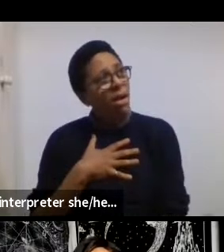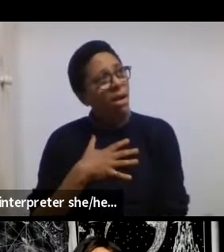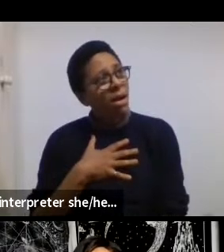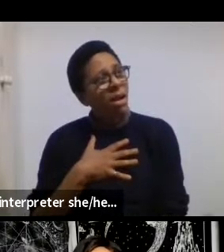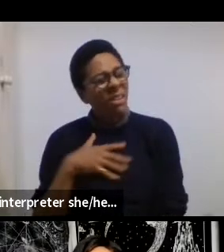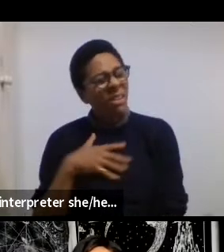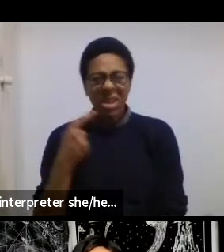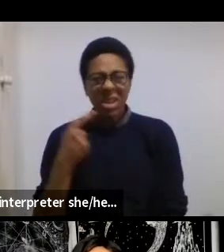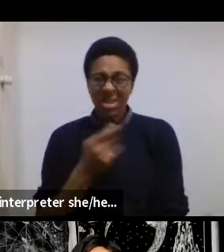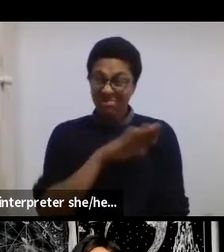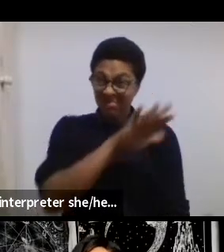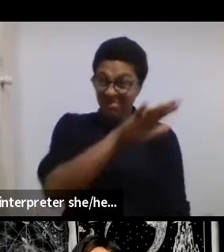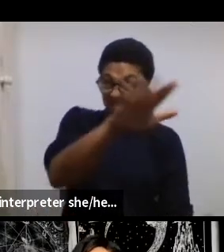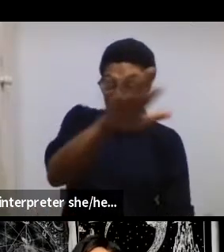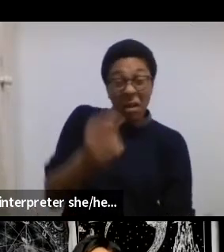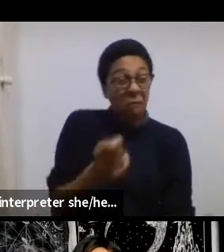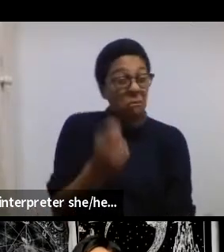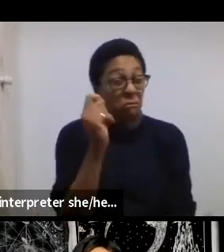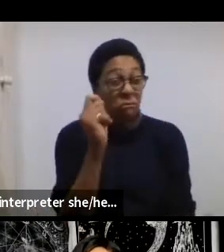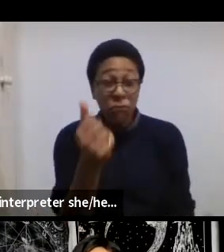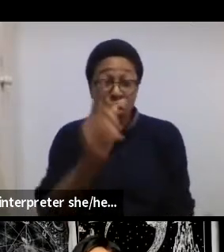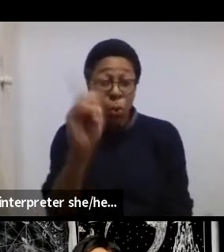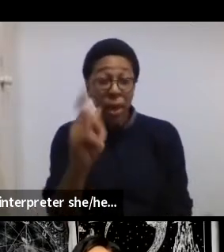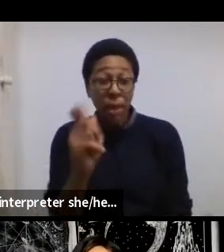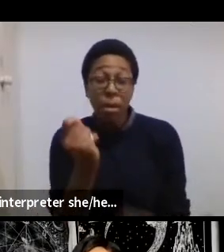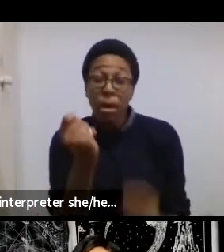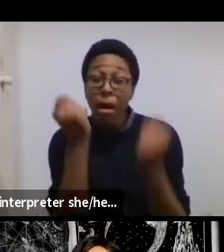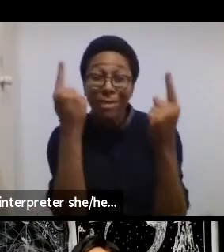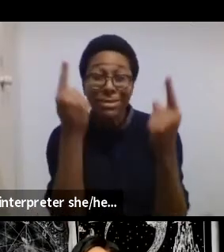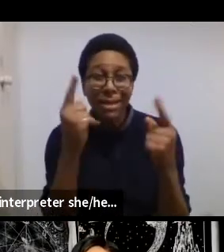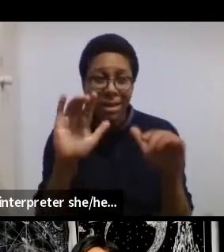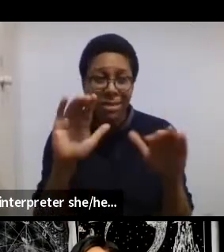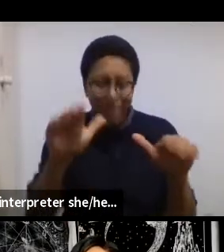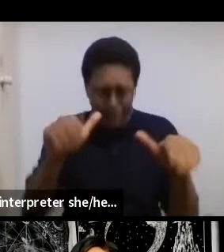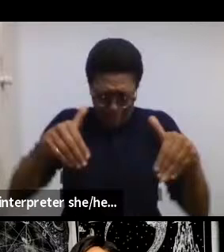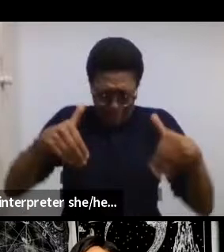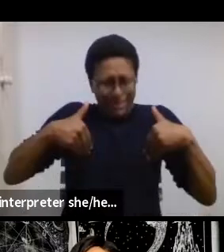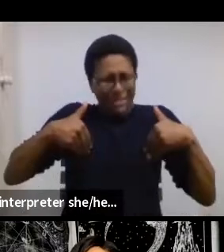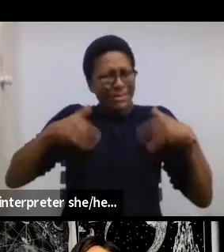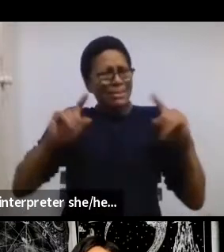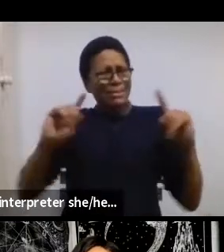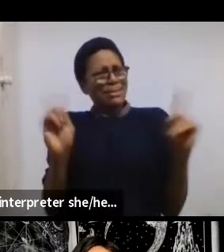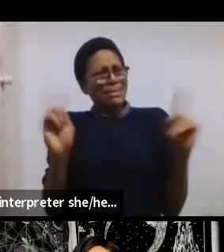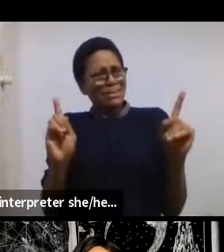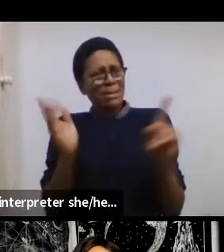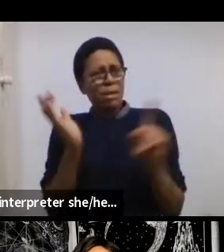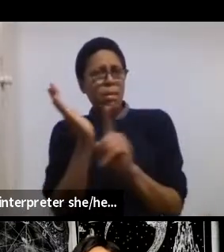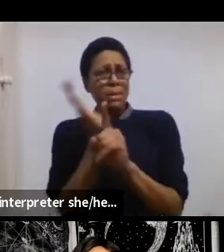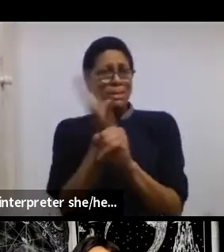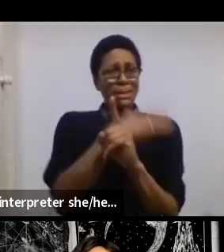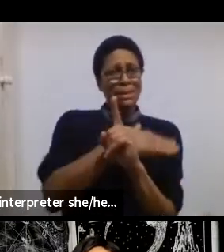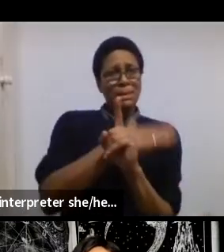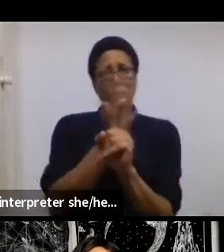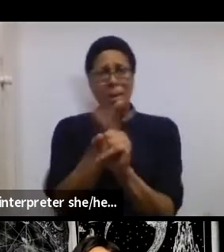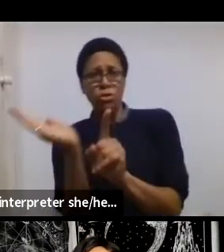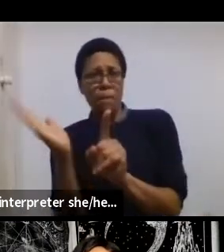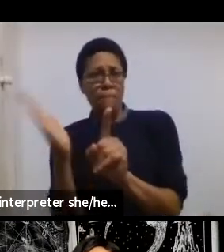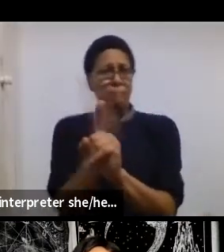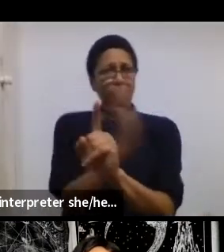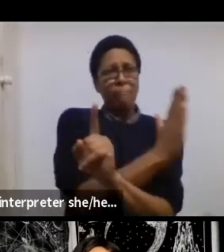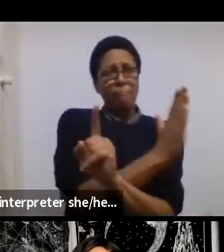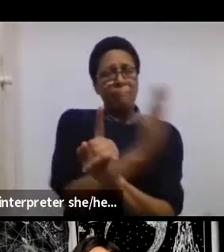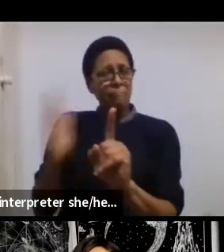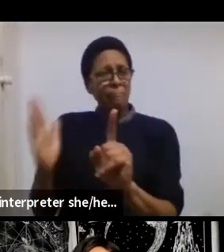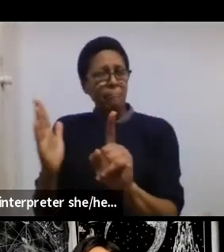understand what asexual actually is. I think there is still a massive misunderstanding, like Elizabeth, like everyone was saying, especially with different